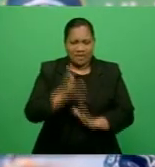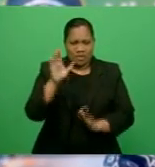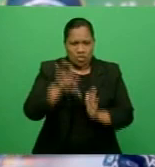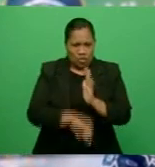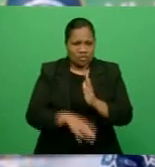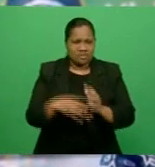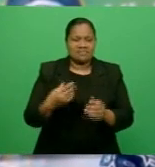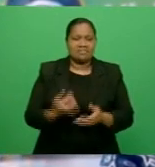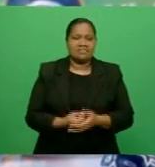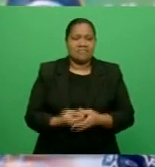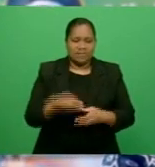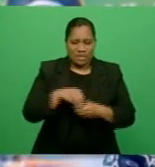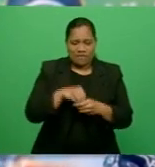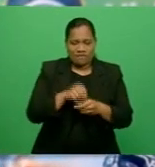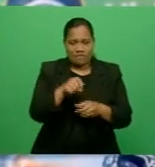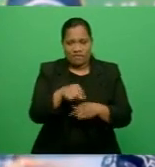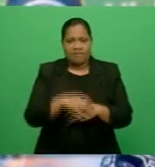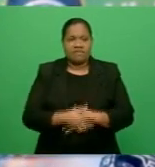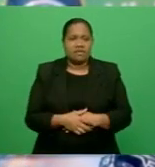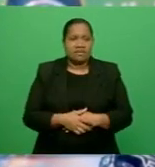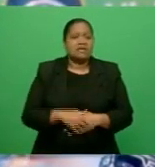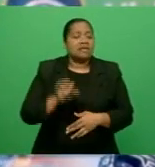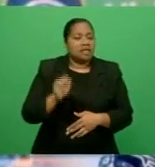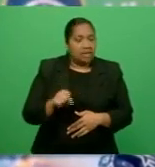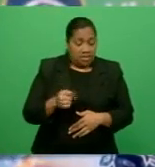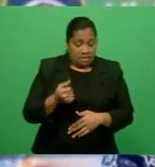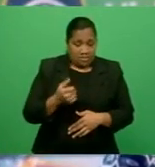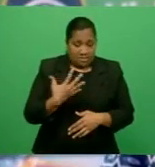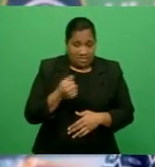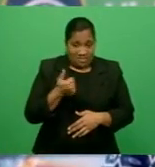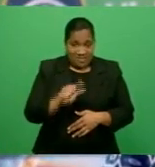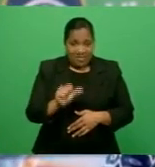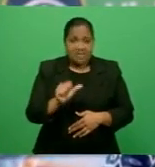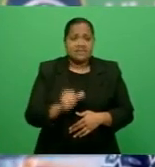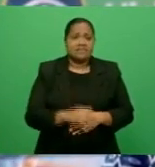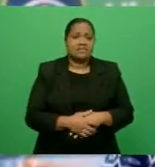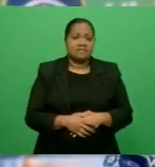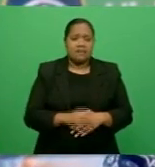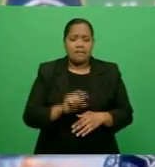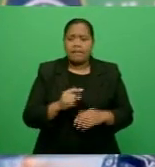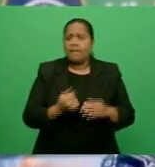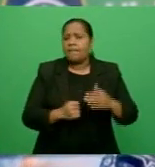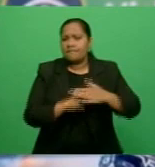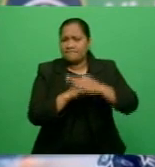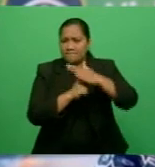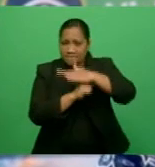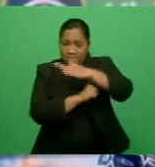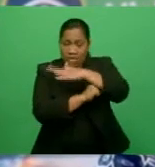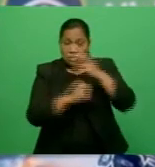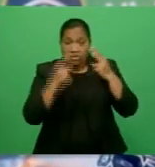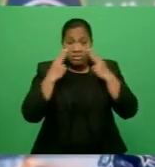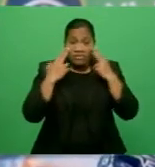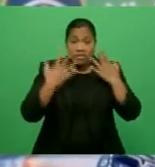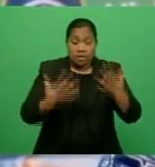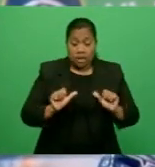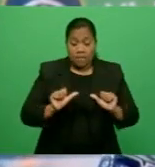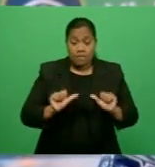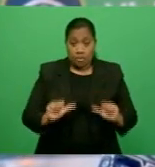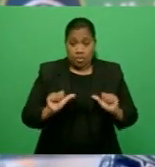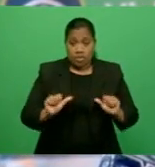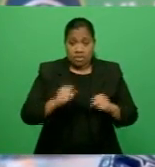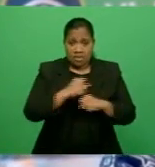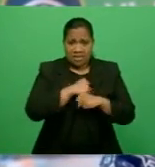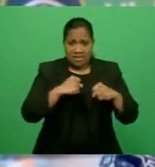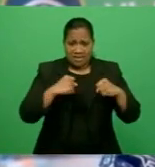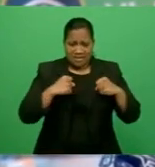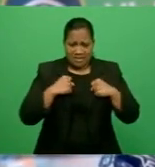to use the very fundamental and foundations of nature to protect our